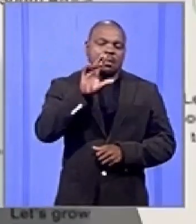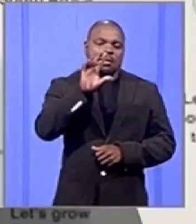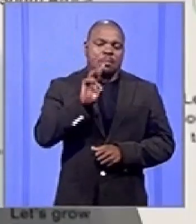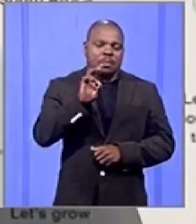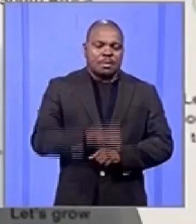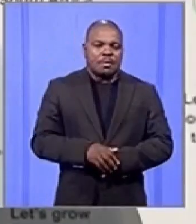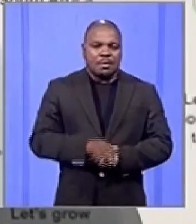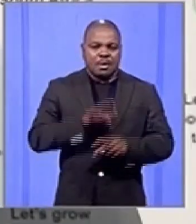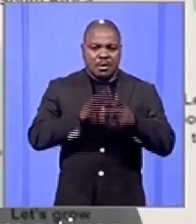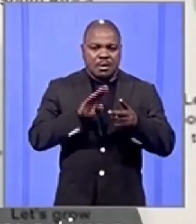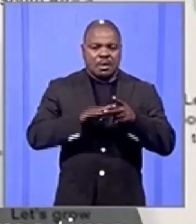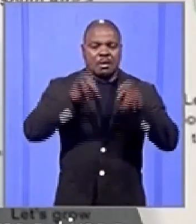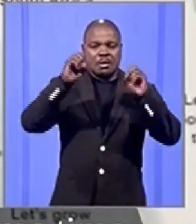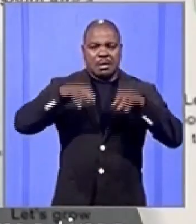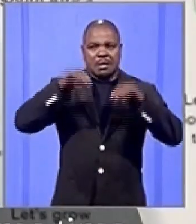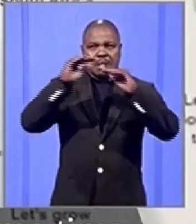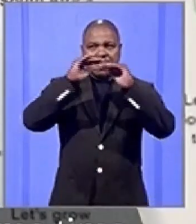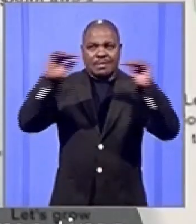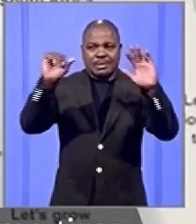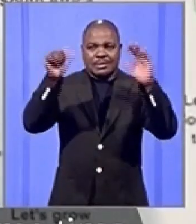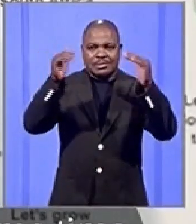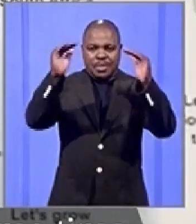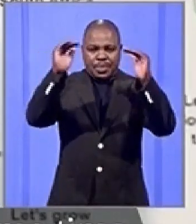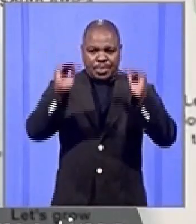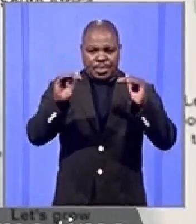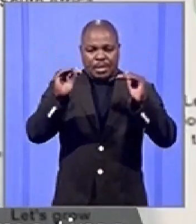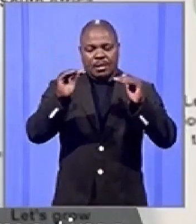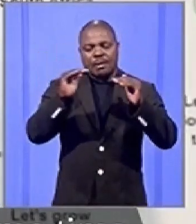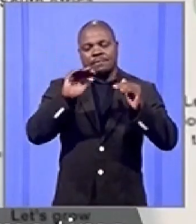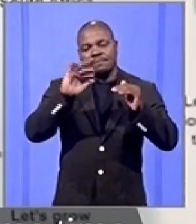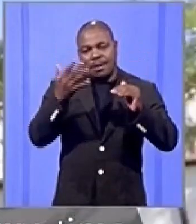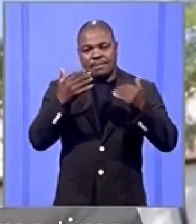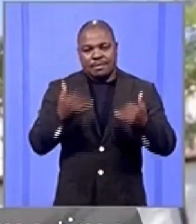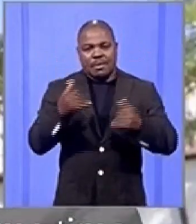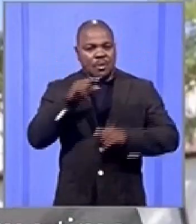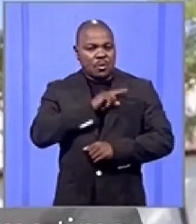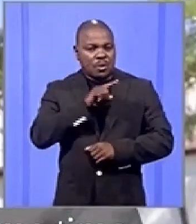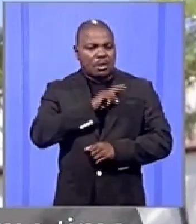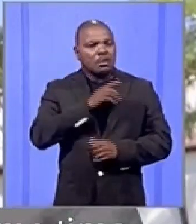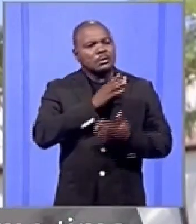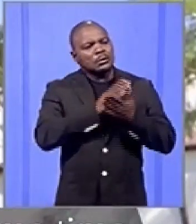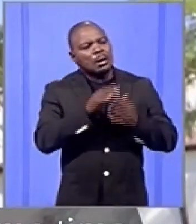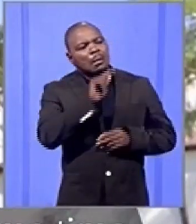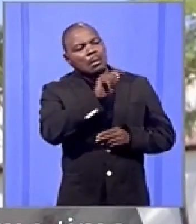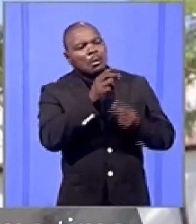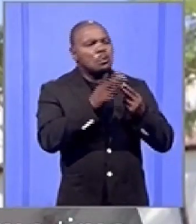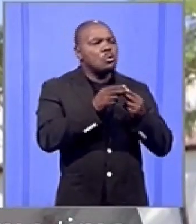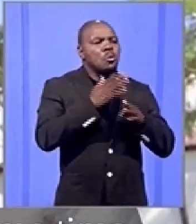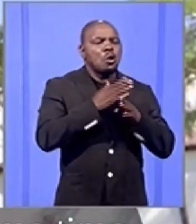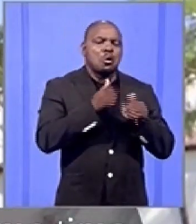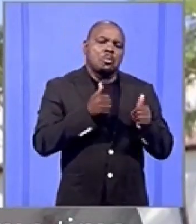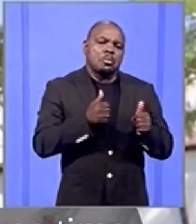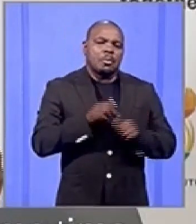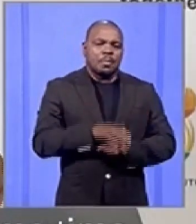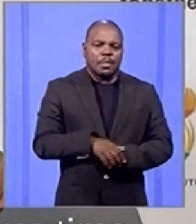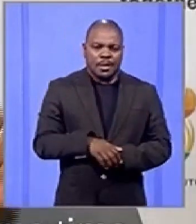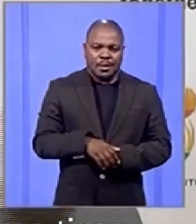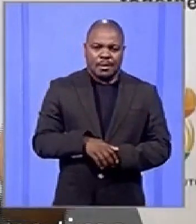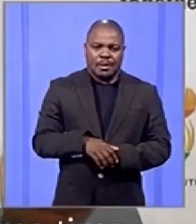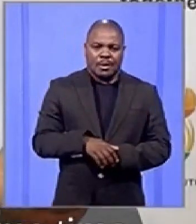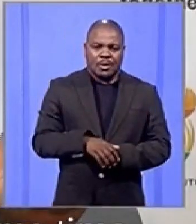se e theotse mokgahlelo wa timatima ho tloha wa botshelela ho fihlela ho wa bohlano ka lebaka la dikarolo tse mmalwa tse seng di sebetsa. There has